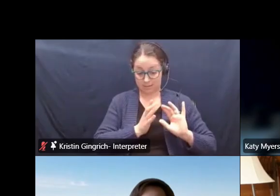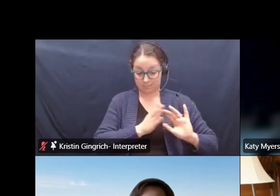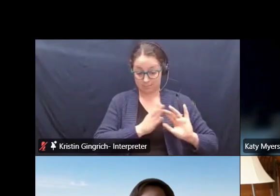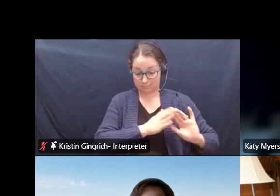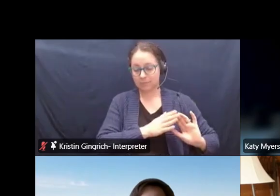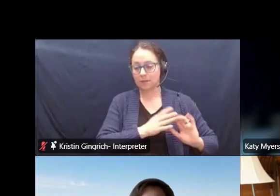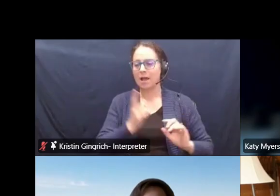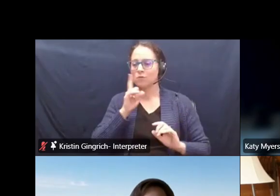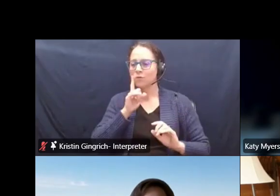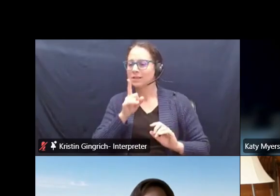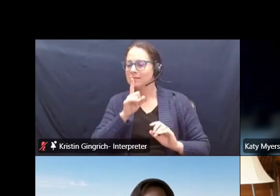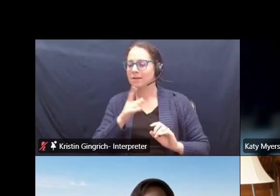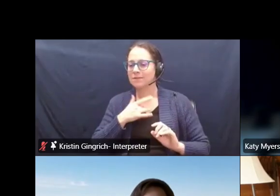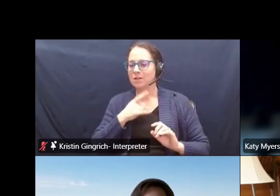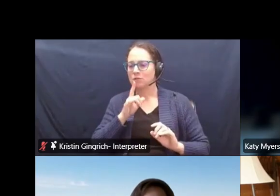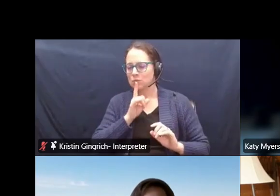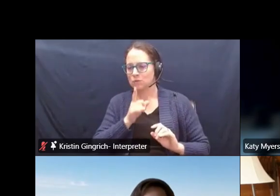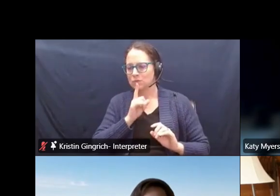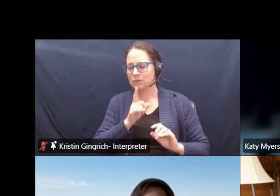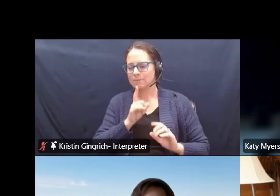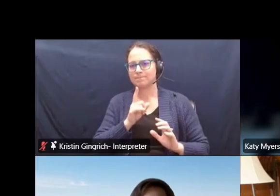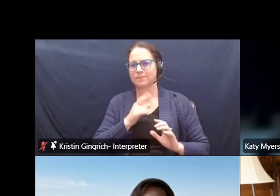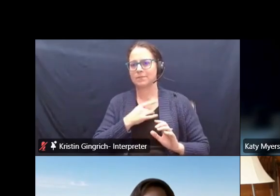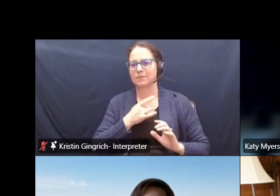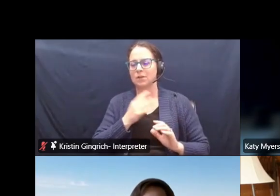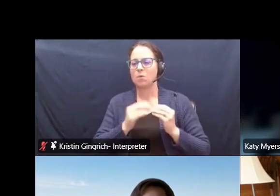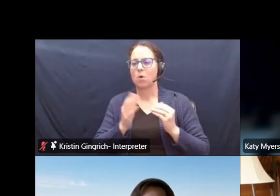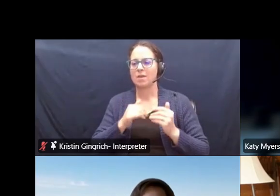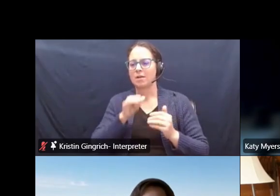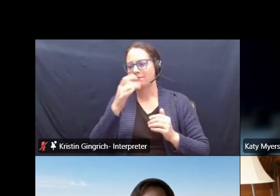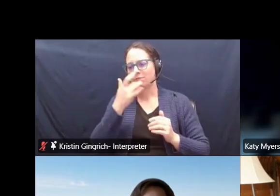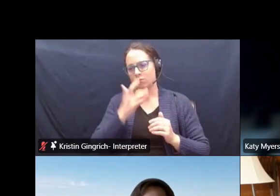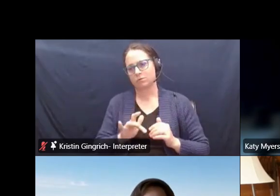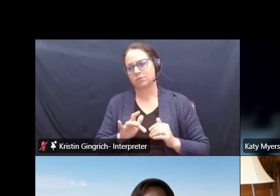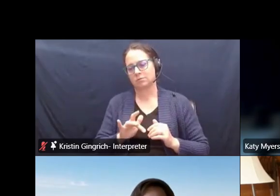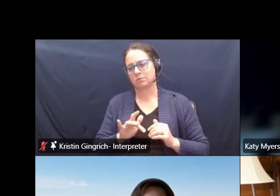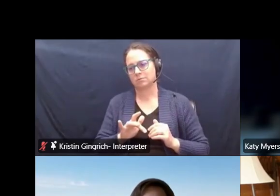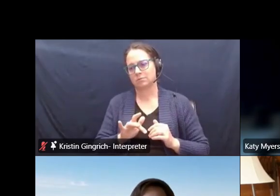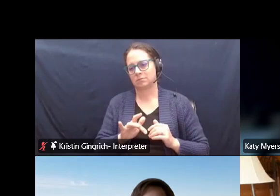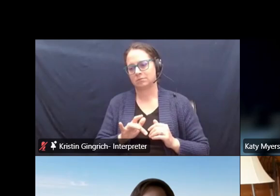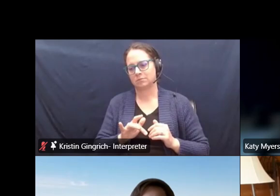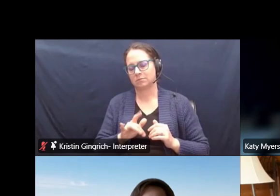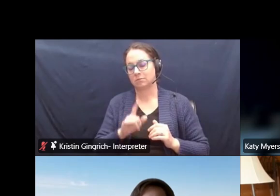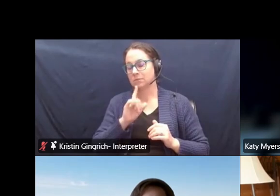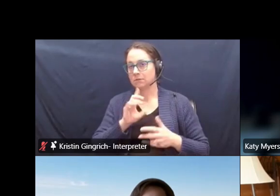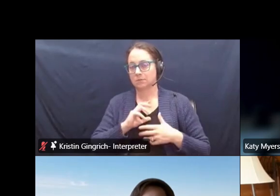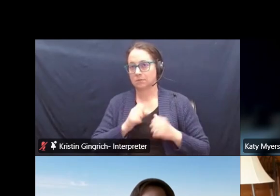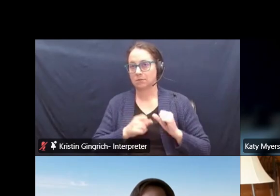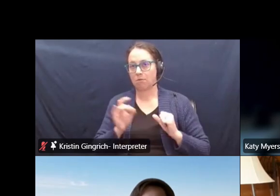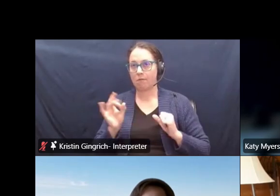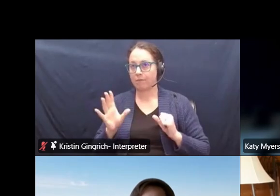it's truly, it's more than unfortunate. It's more than sad